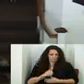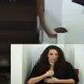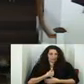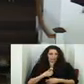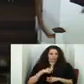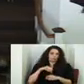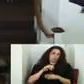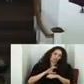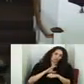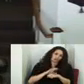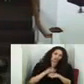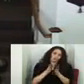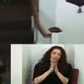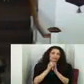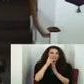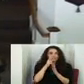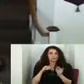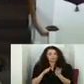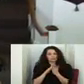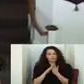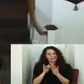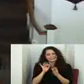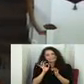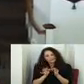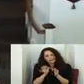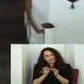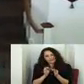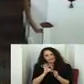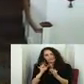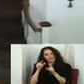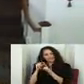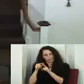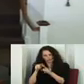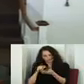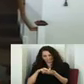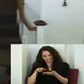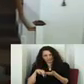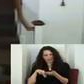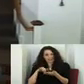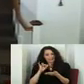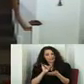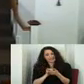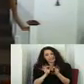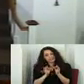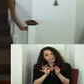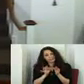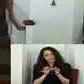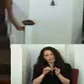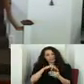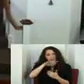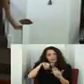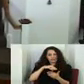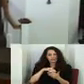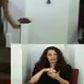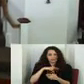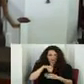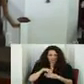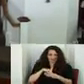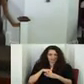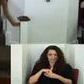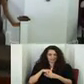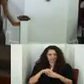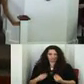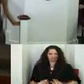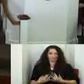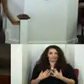again show up in the interpretation of this word. And may that interpretation be around us and within us, embody us